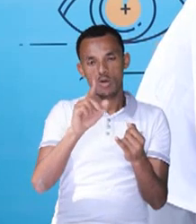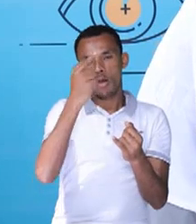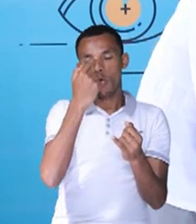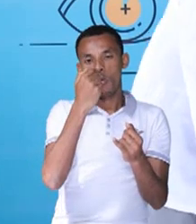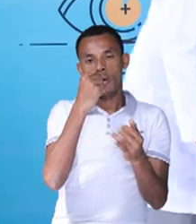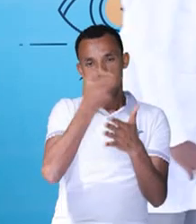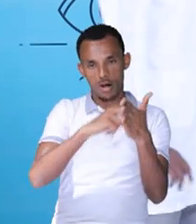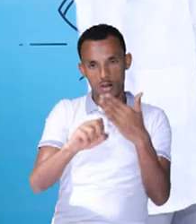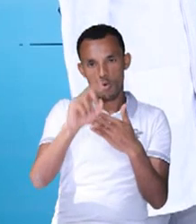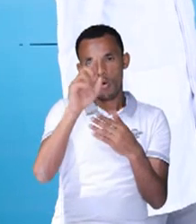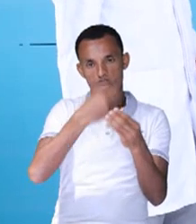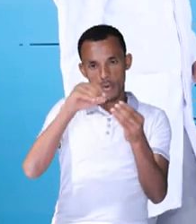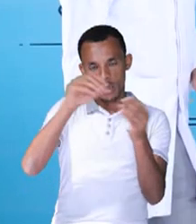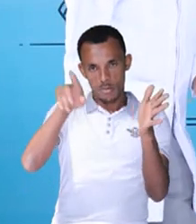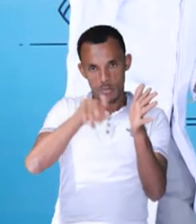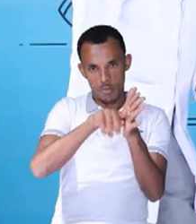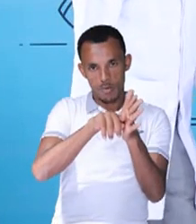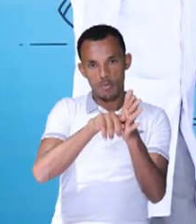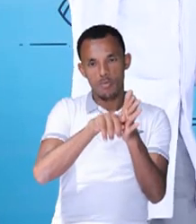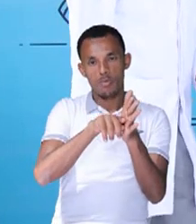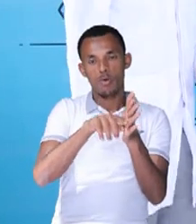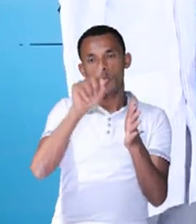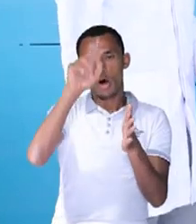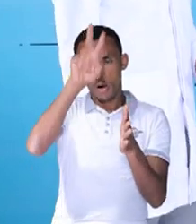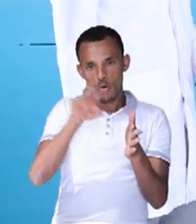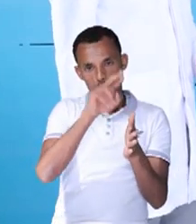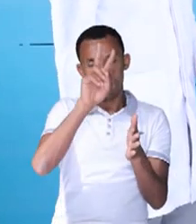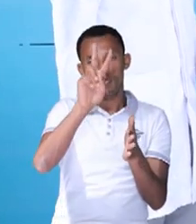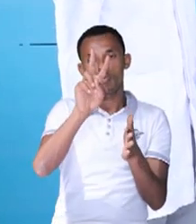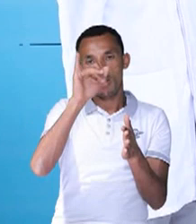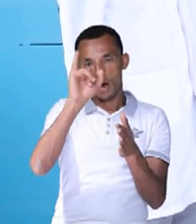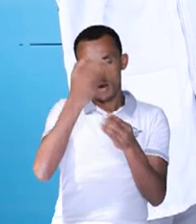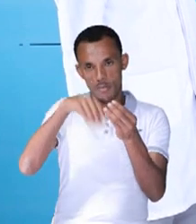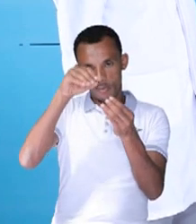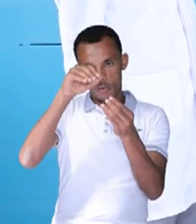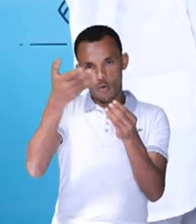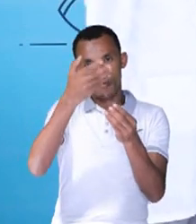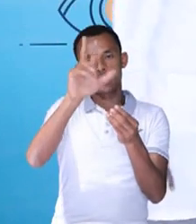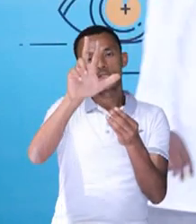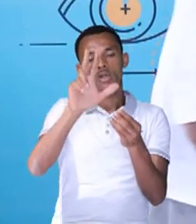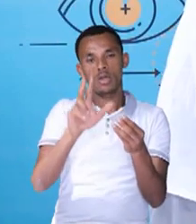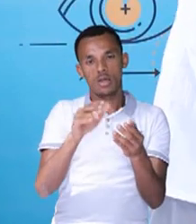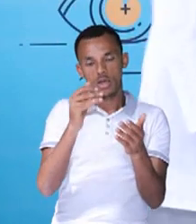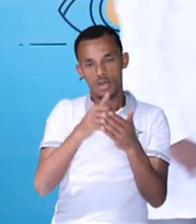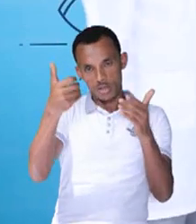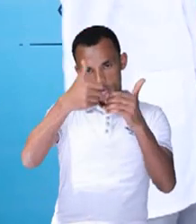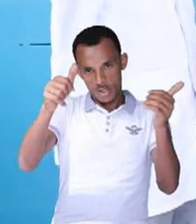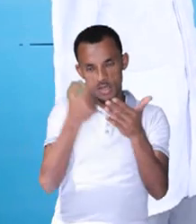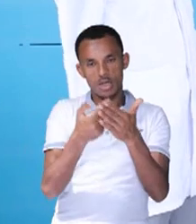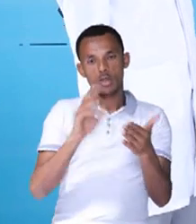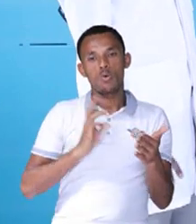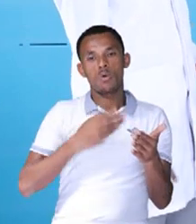common factor, 1 plus minus 1 root 2 I over 3 it comes. When I split, you will get a